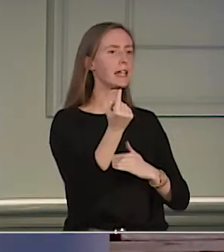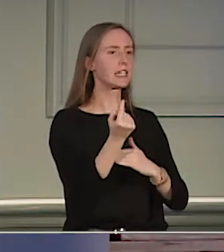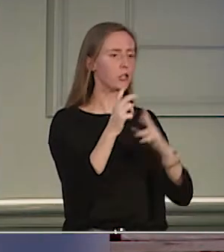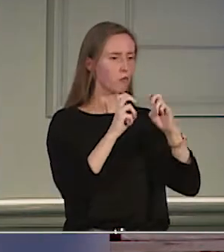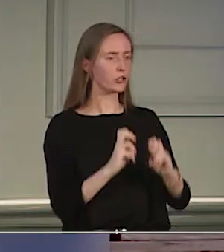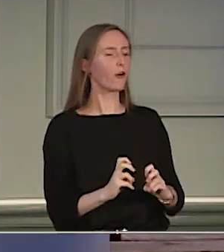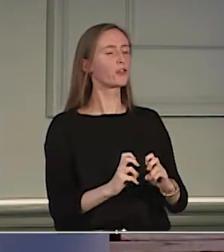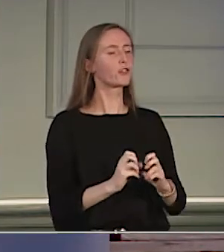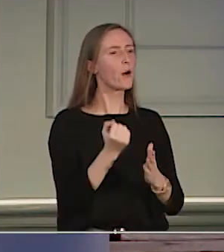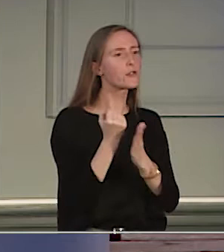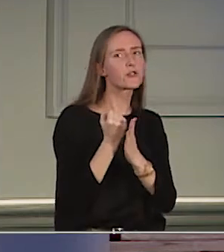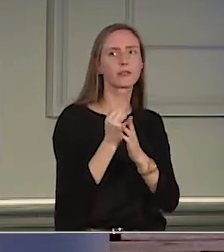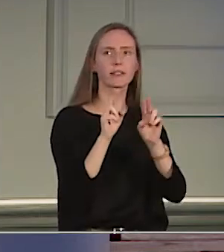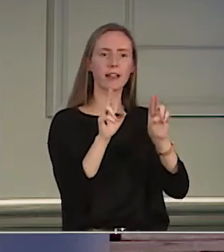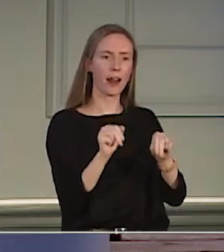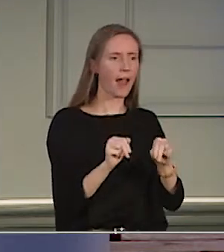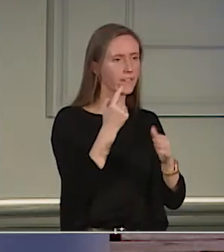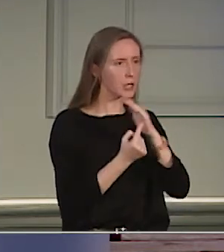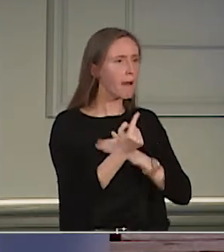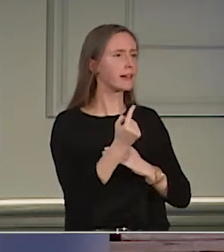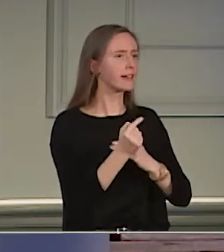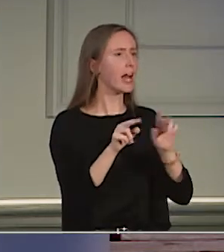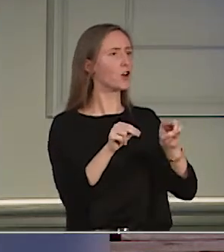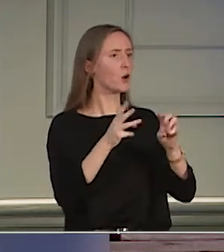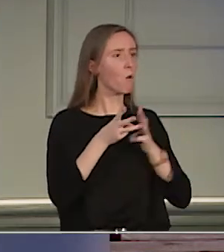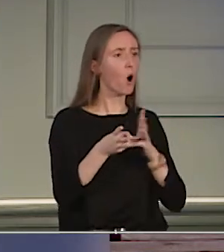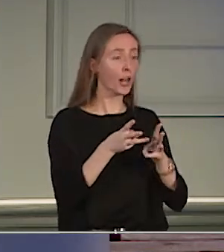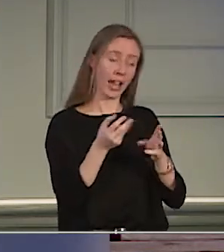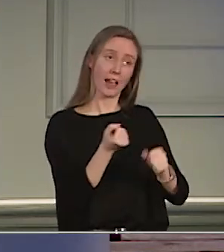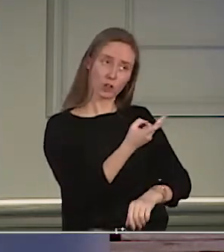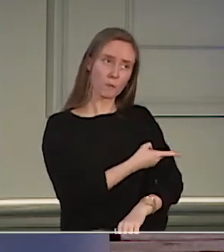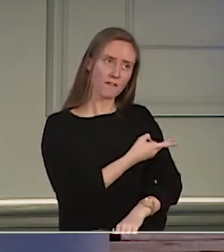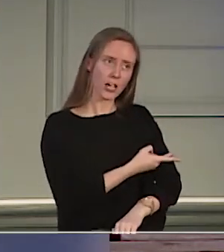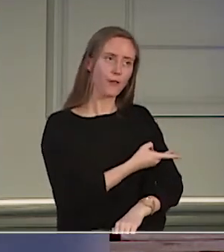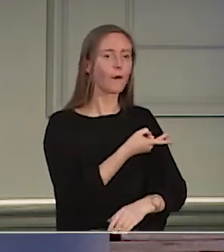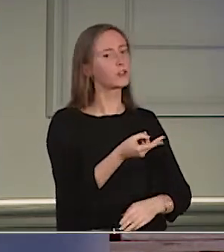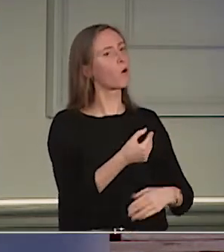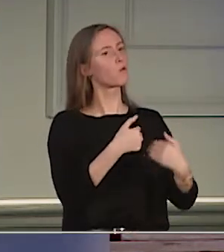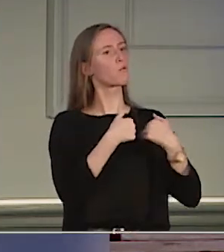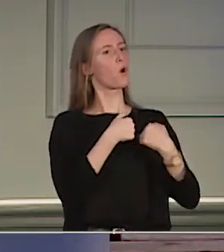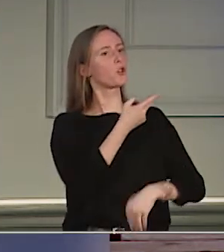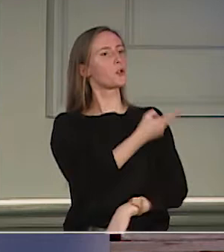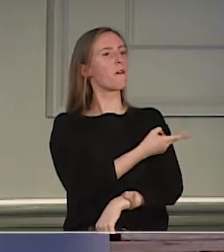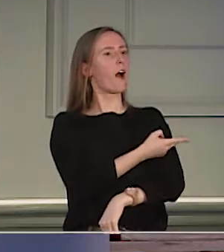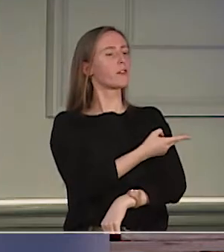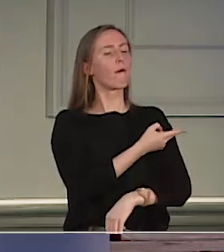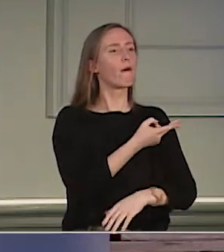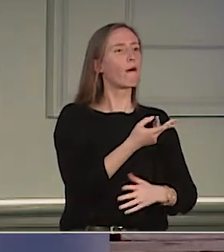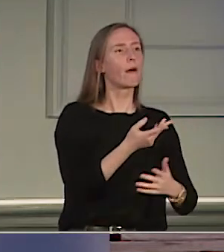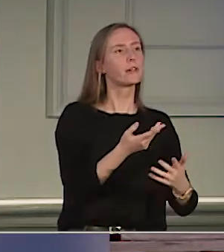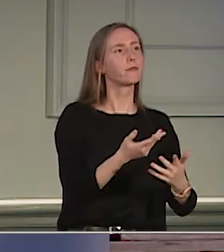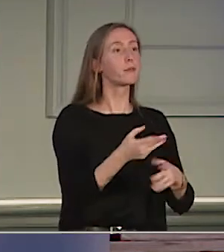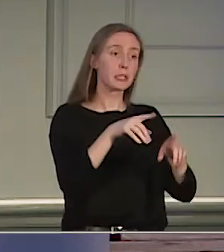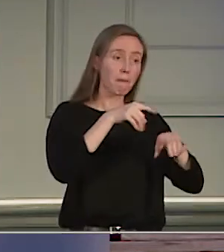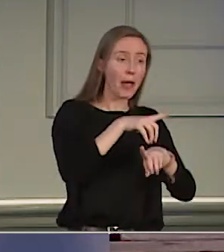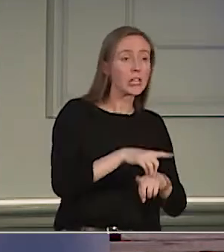real research that's independent and original. It's supervised as well, so the role of the supervisor will vary depending on the subject, but they will